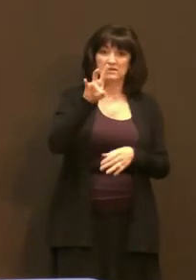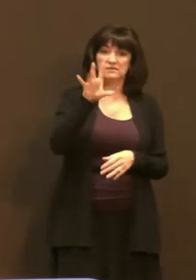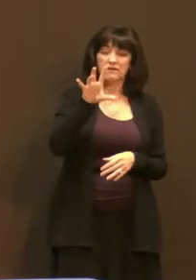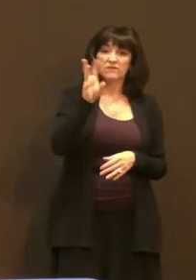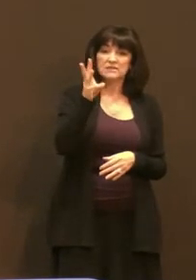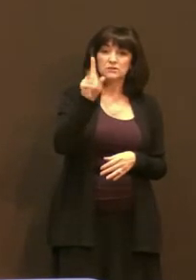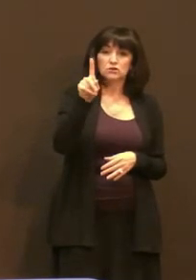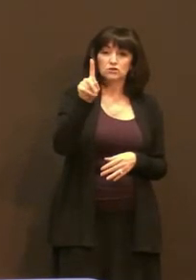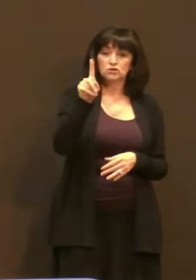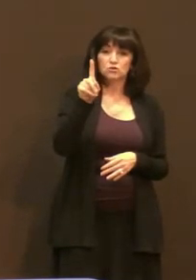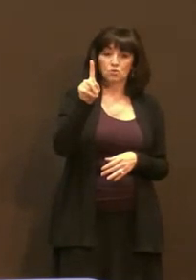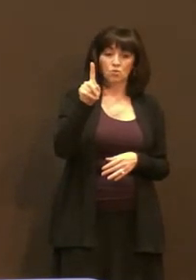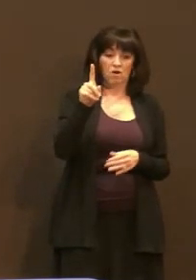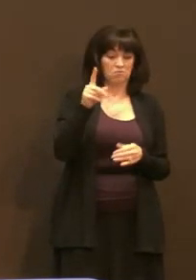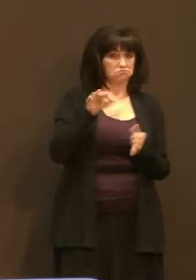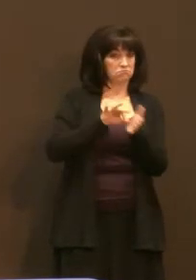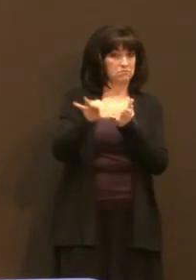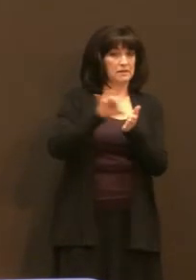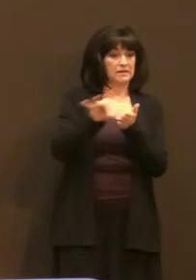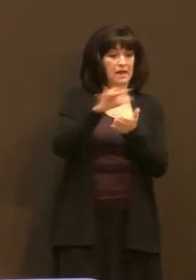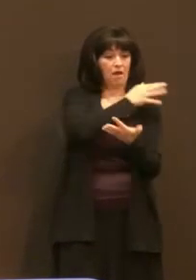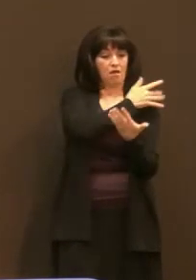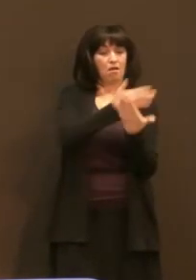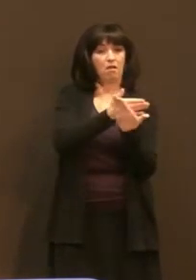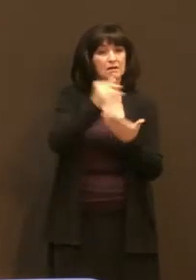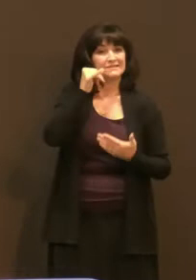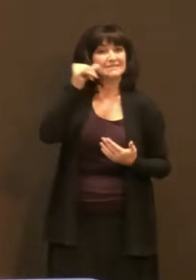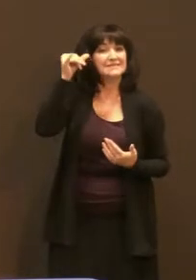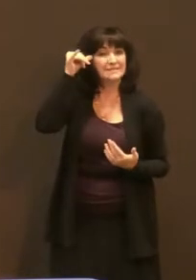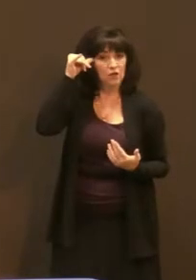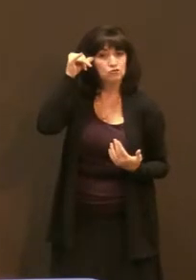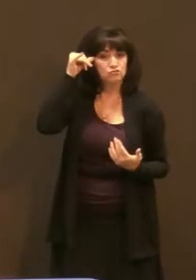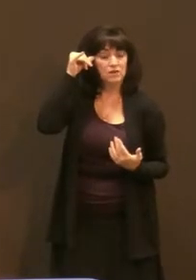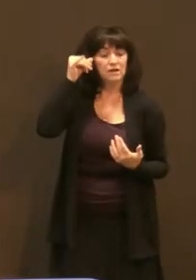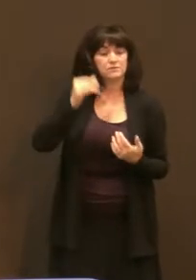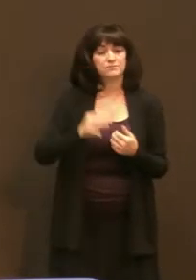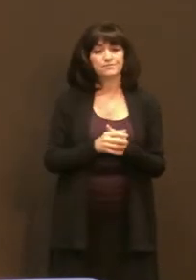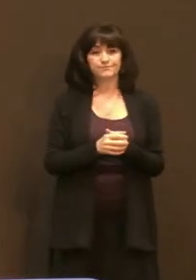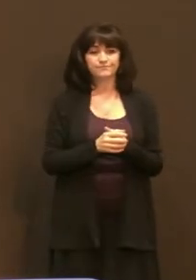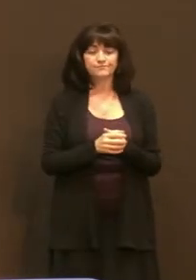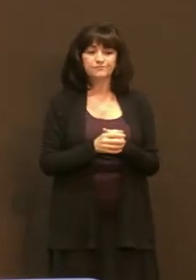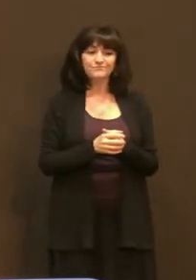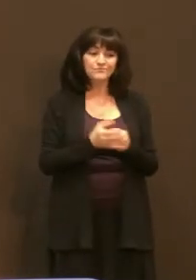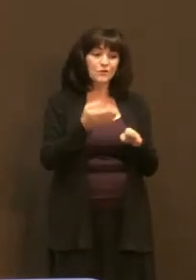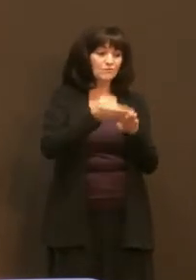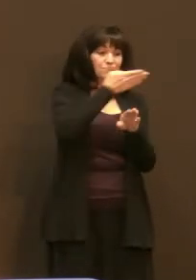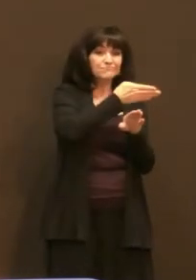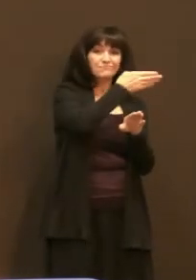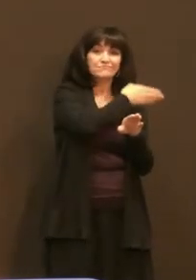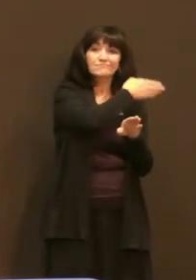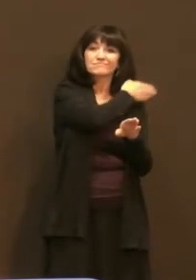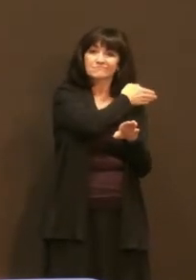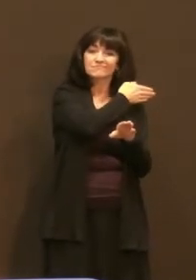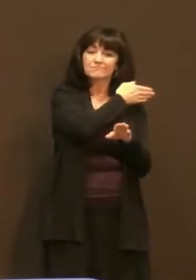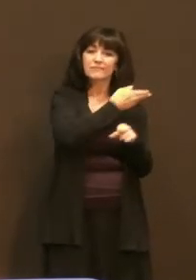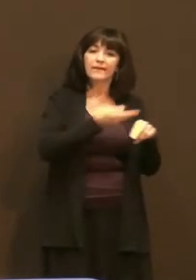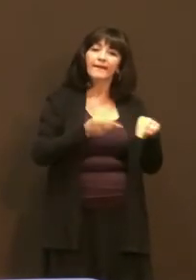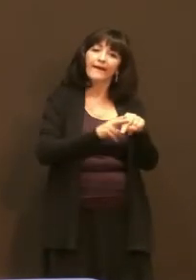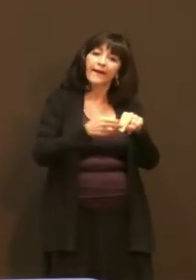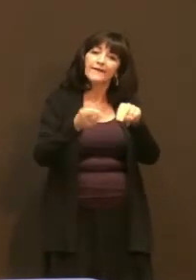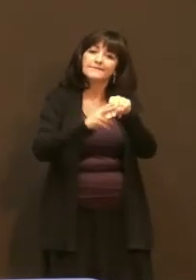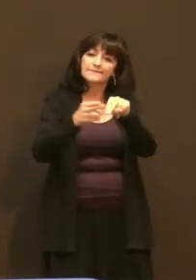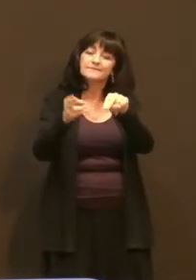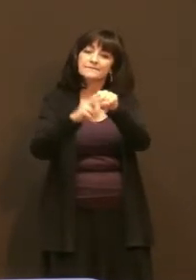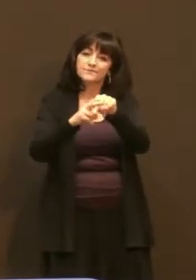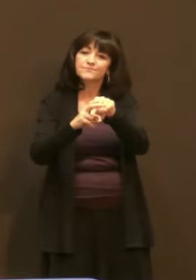yesterday, up over 1,625 from the day before. I would also observe that,